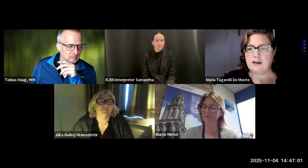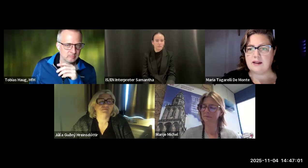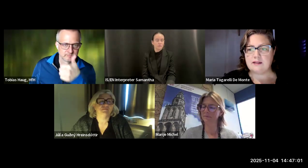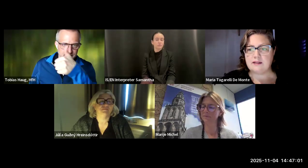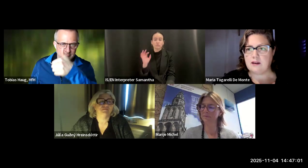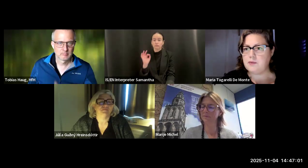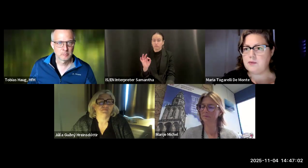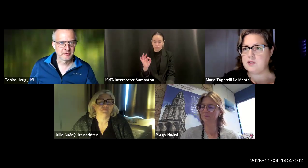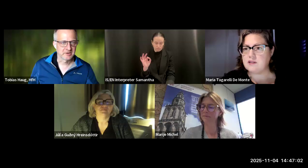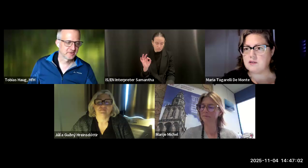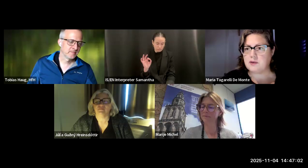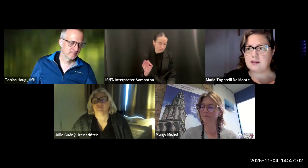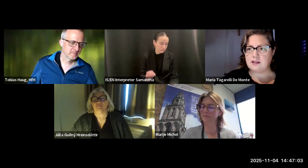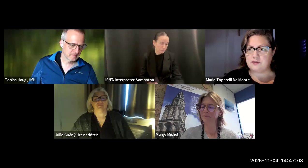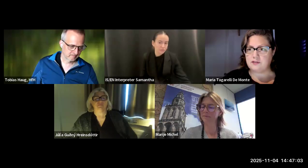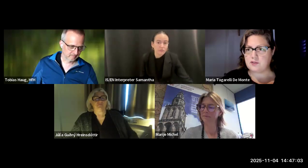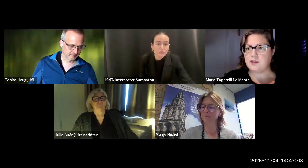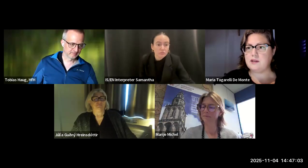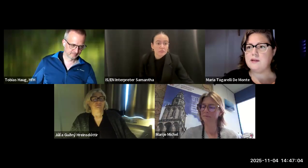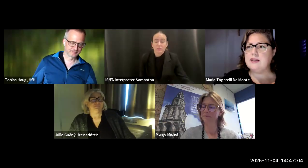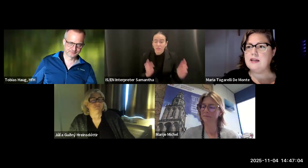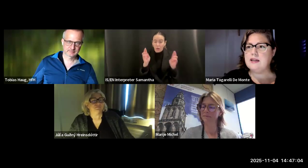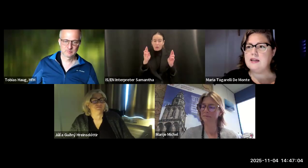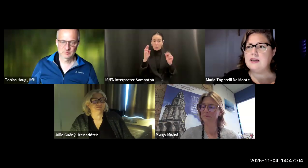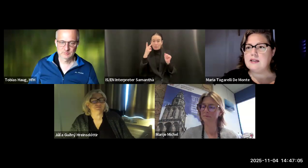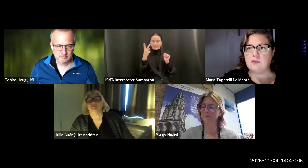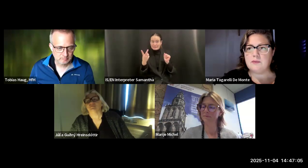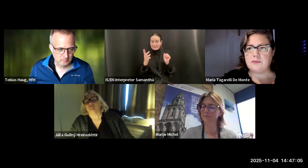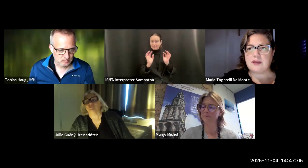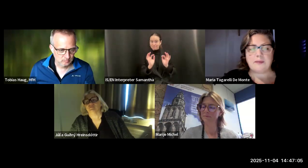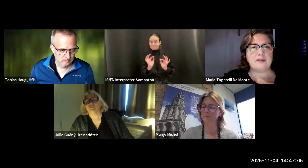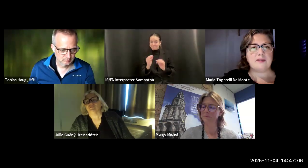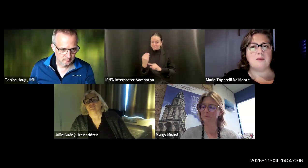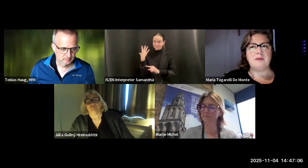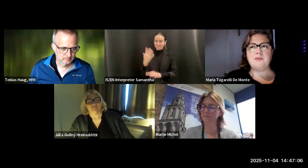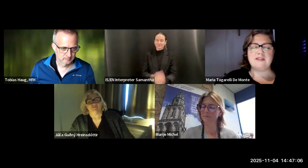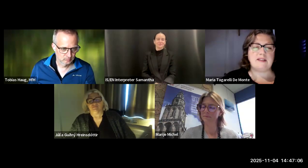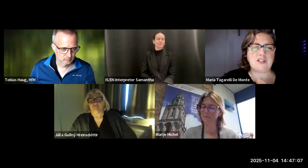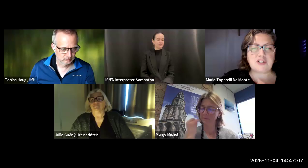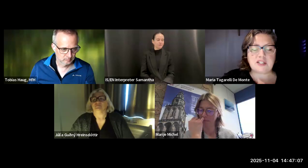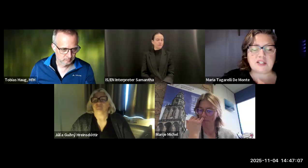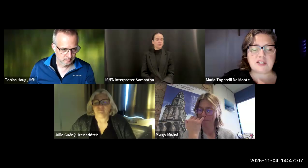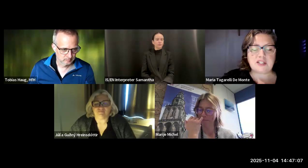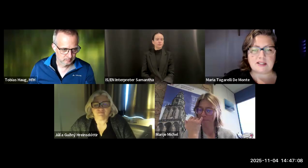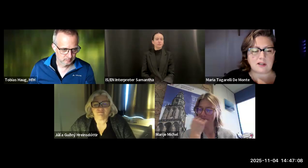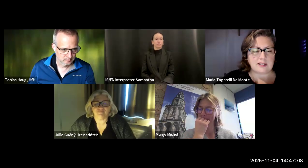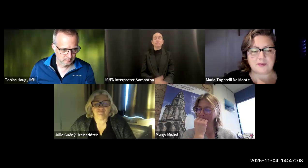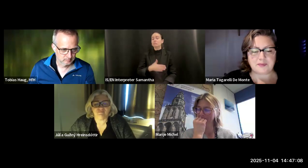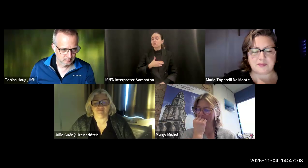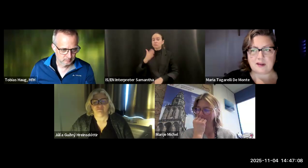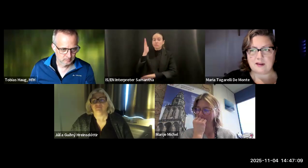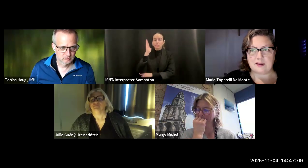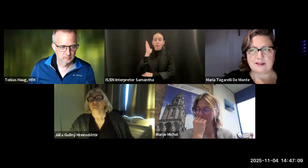Okay. I hope you can all see it correctly in full screen. So yeah, so my presentation is